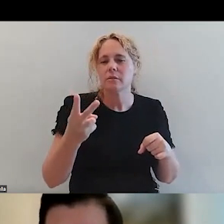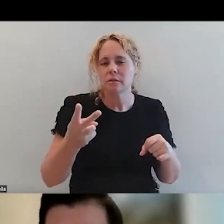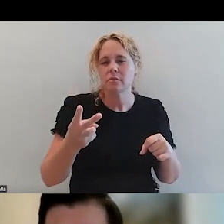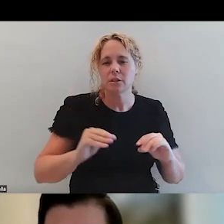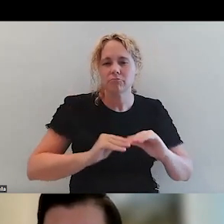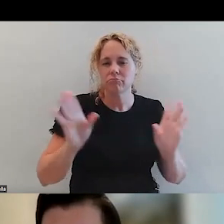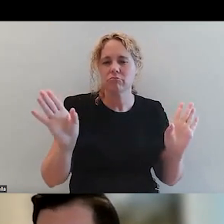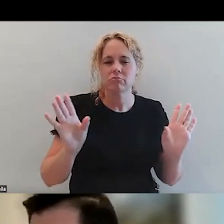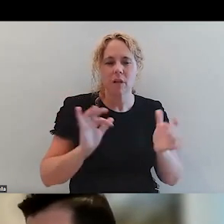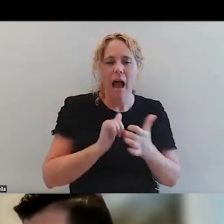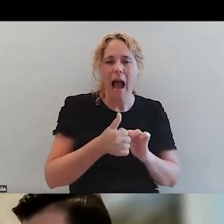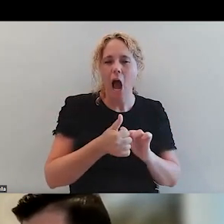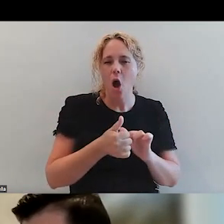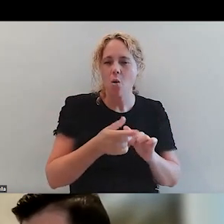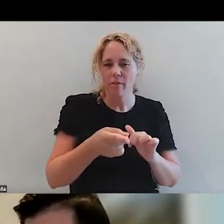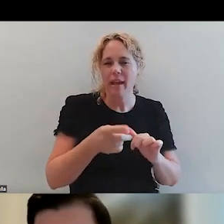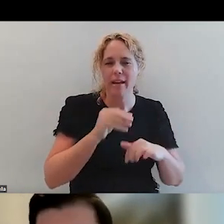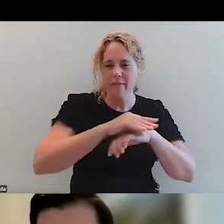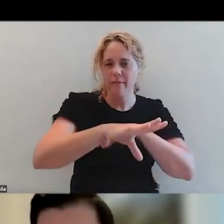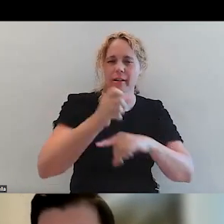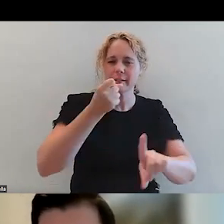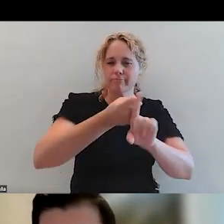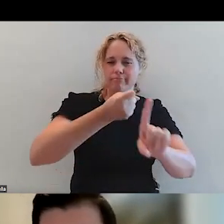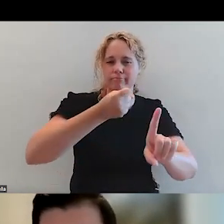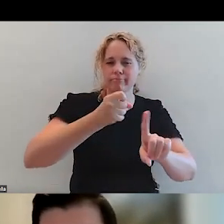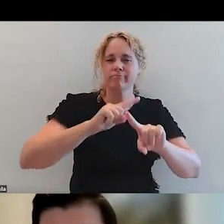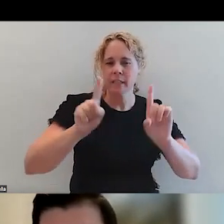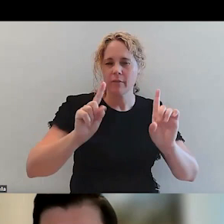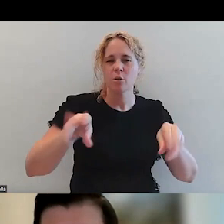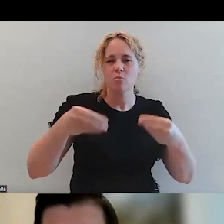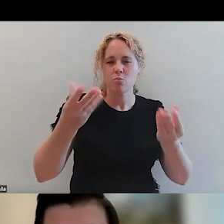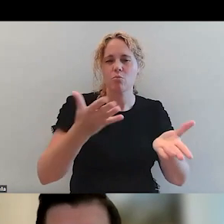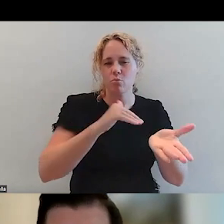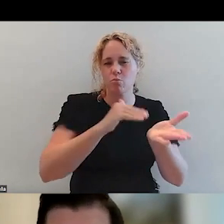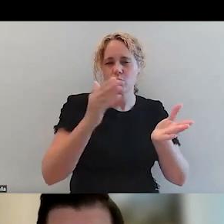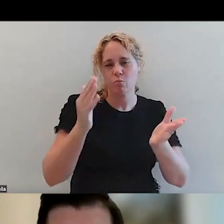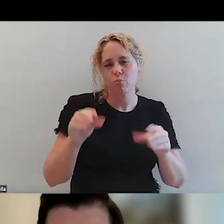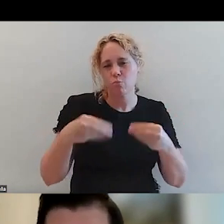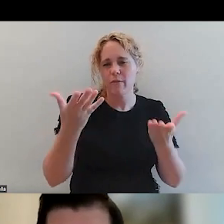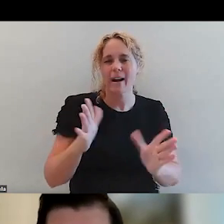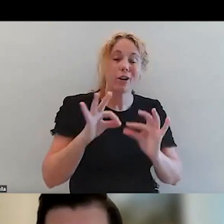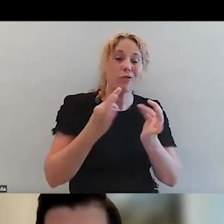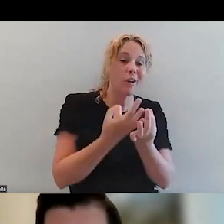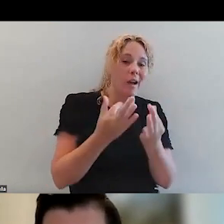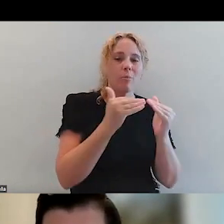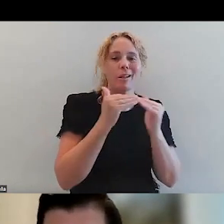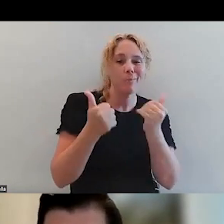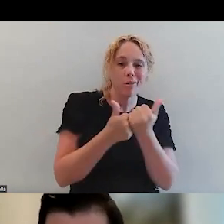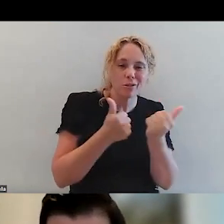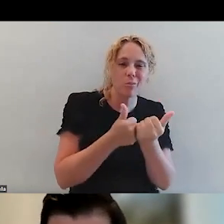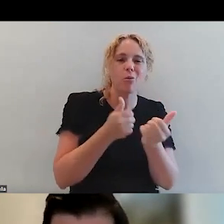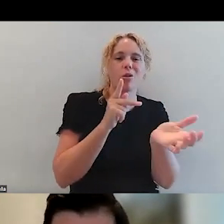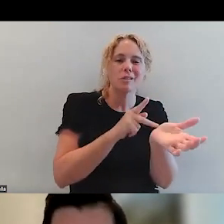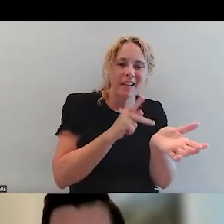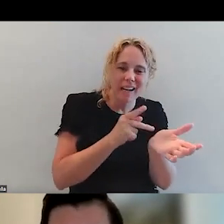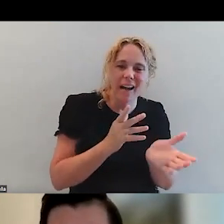been able to affect and impact the different provider types. So family providers, peer support, psychiatrists